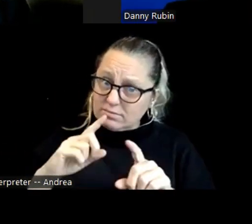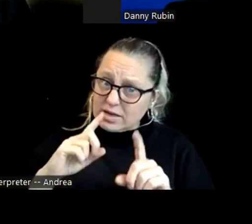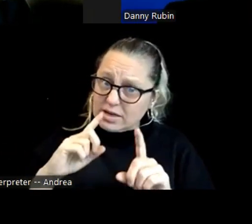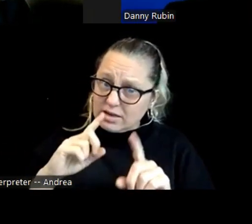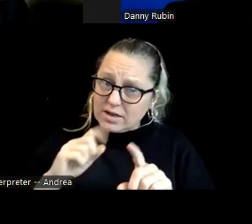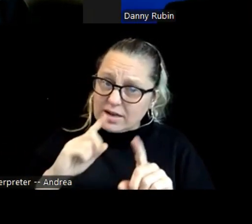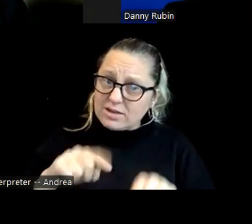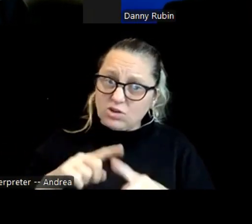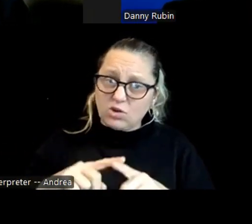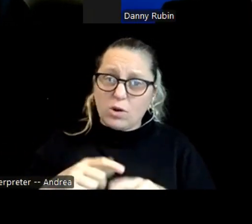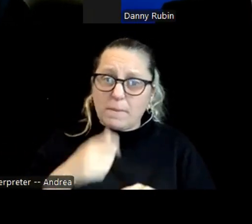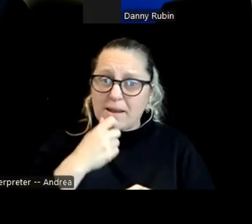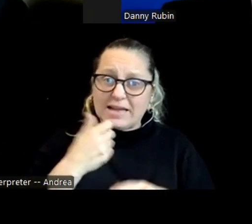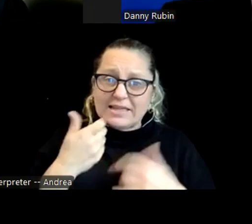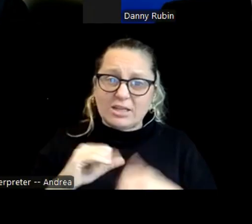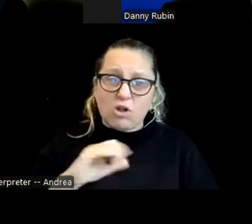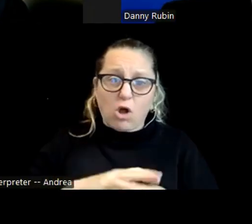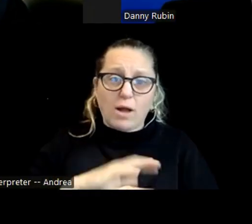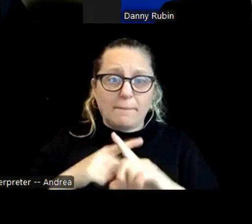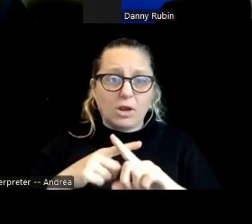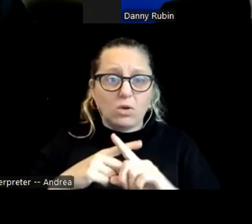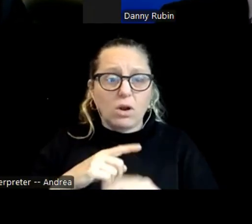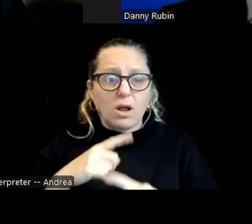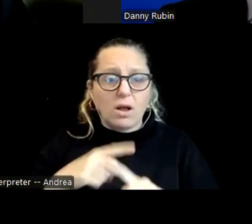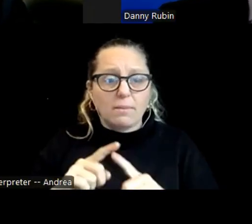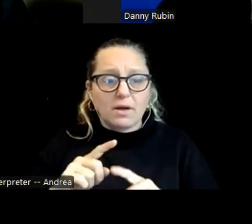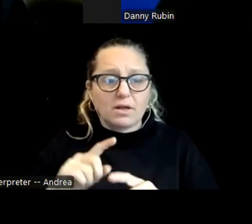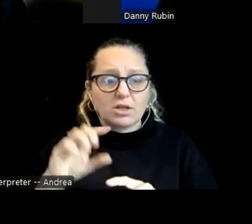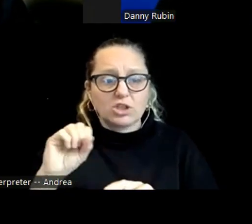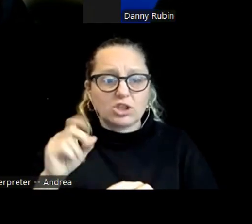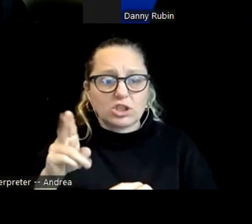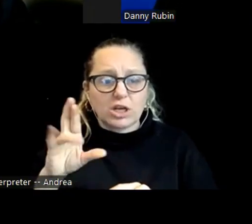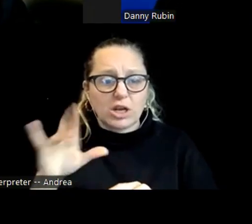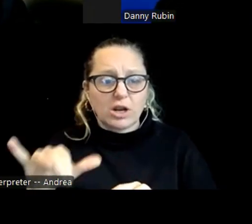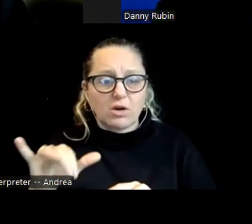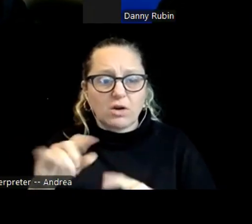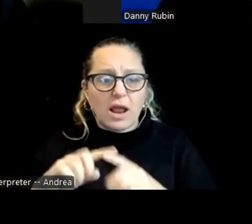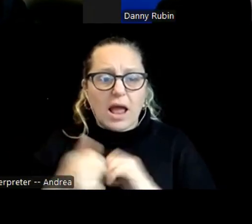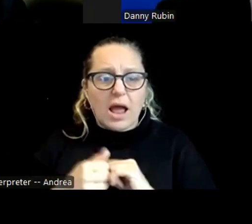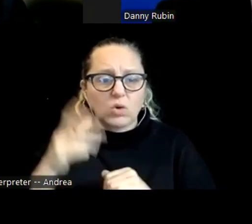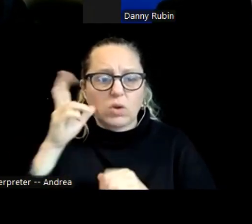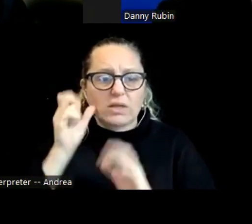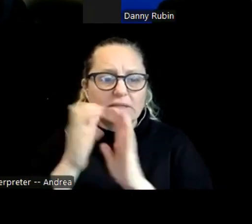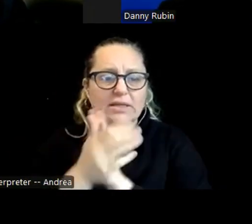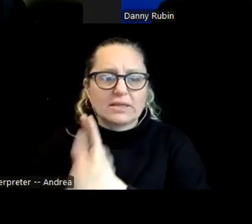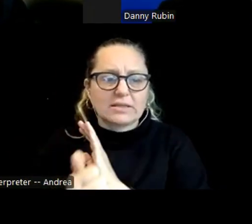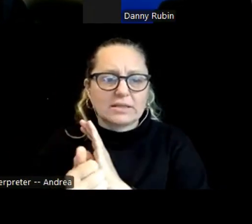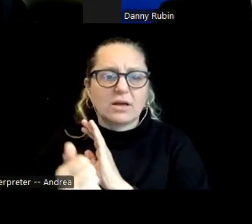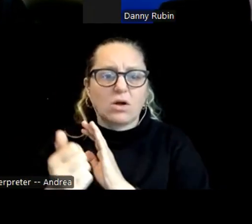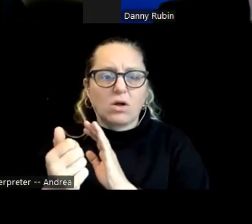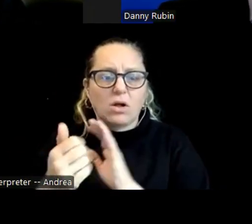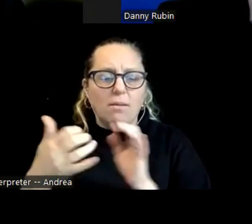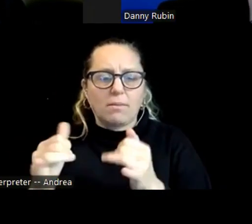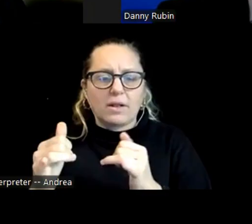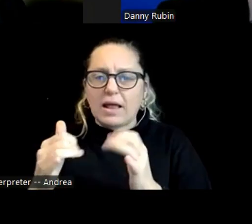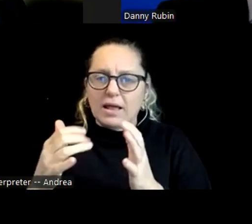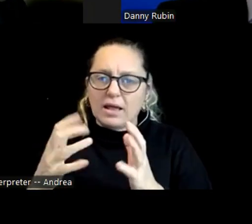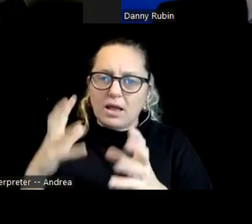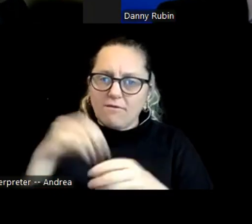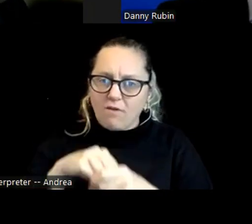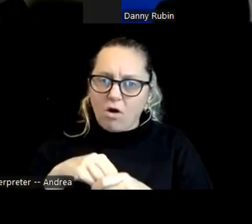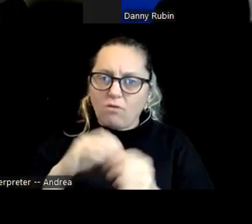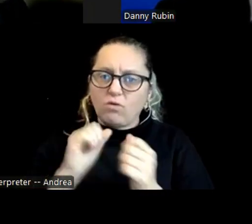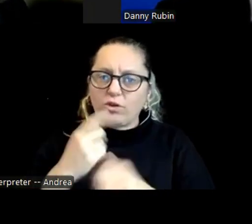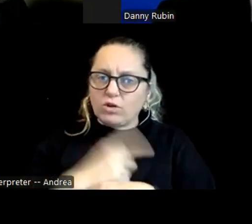mic is still on mute. But Sherry, how do listening skills play a factor in your day when you're with patients?